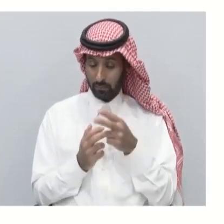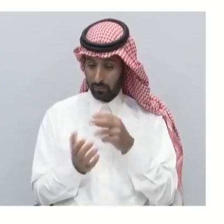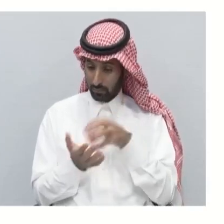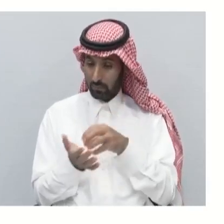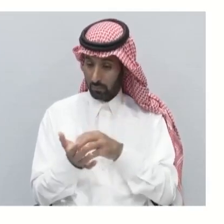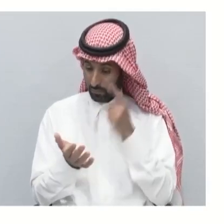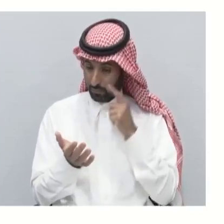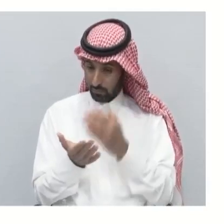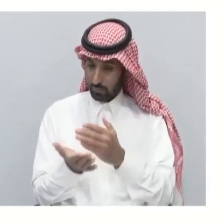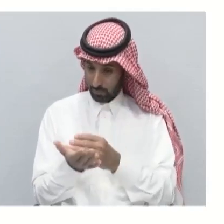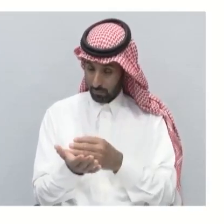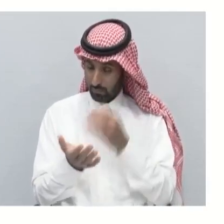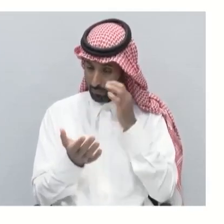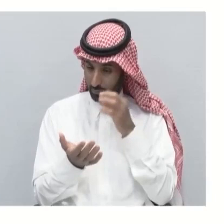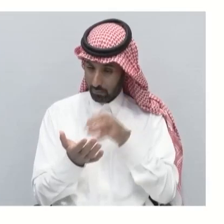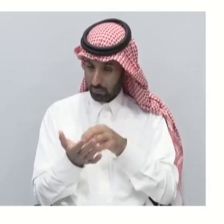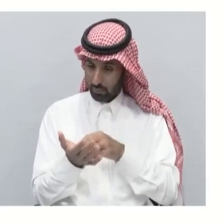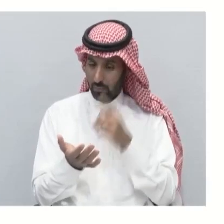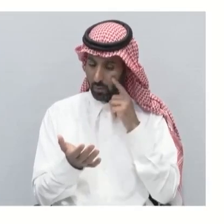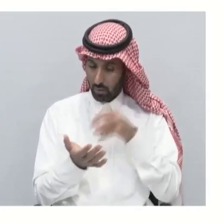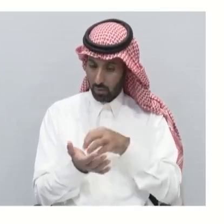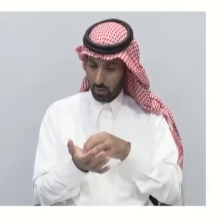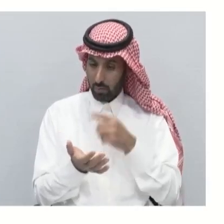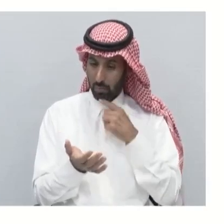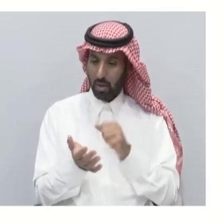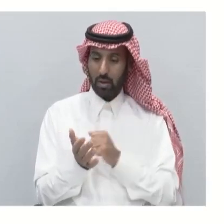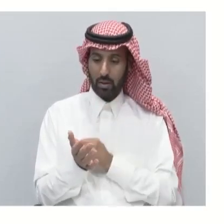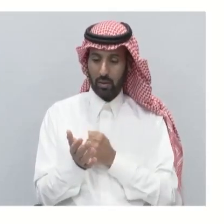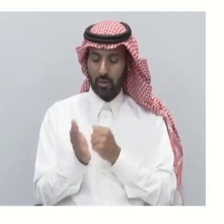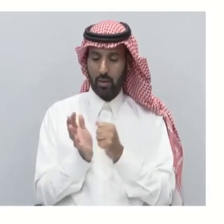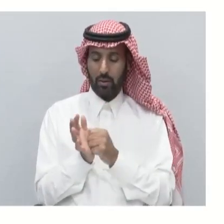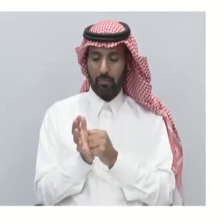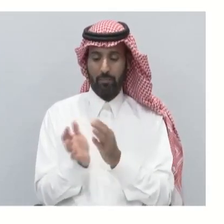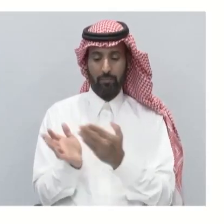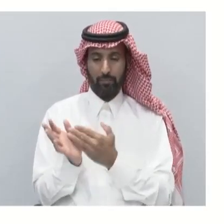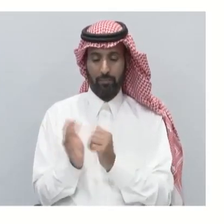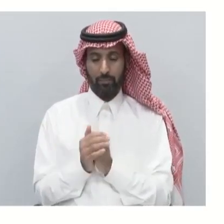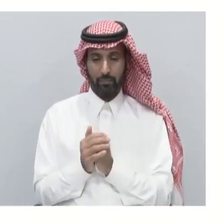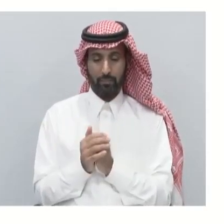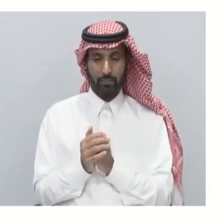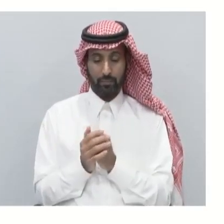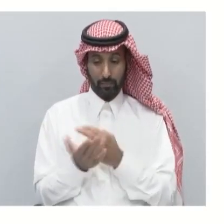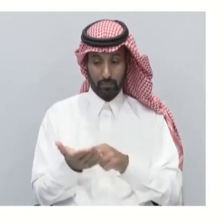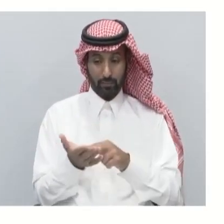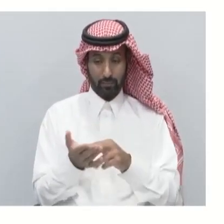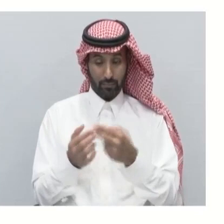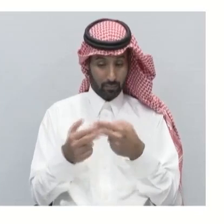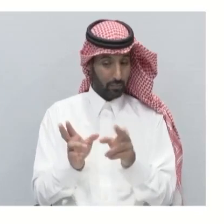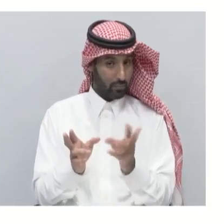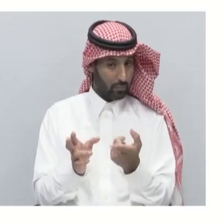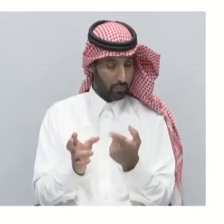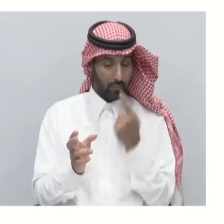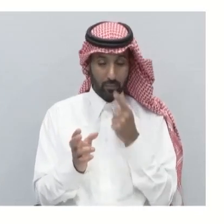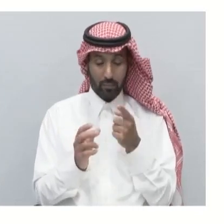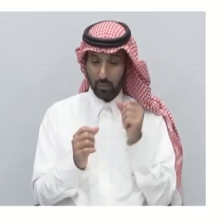attached invitation card and the location for further information. What have she started with?